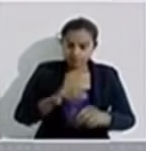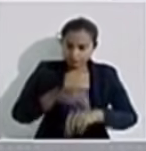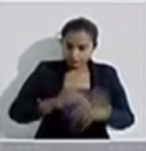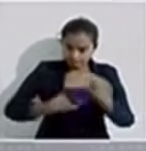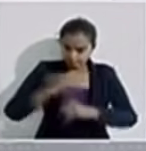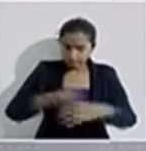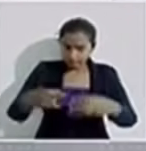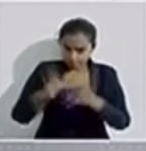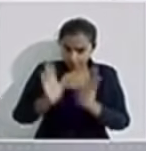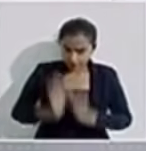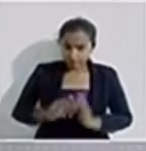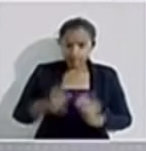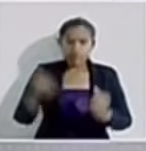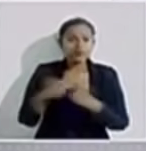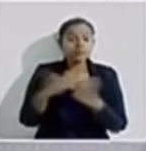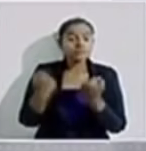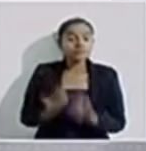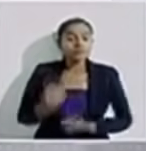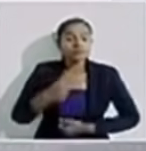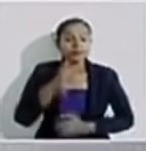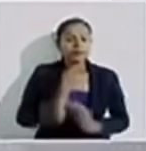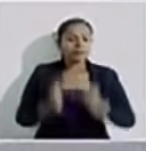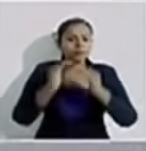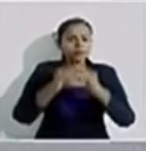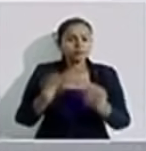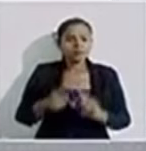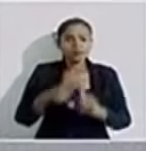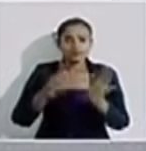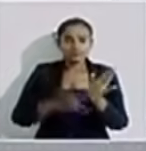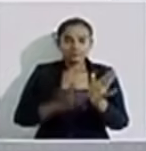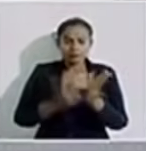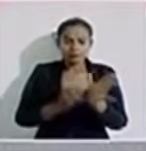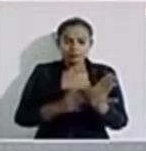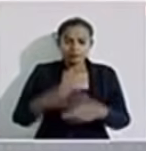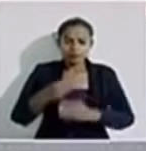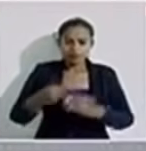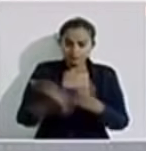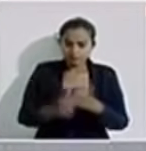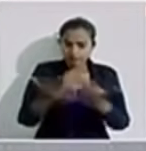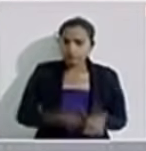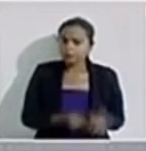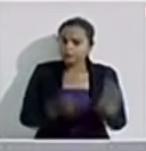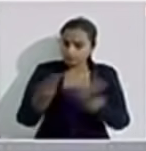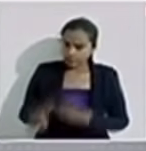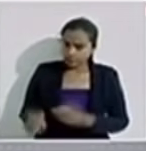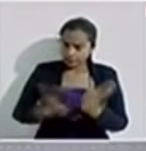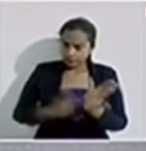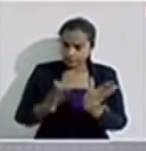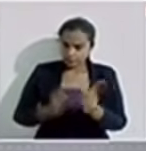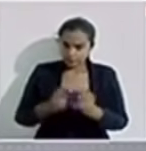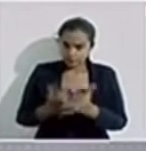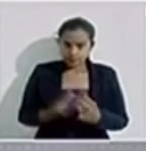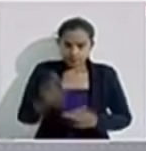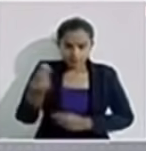developed the eNMRA software and handed it over to the NMRA in accordance with the relevant terms of the agreement. It further notes